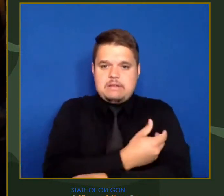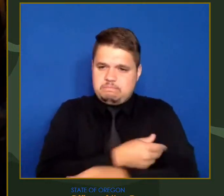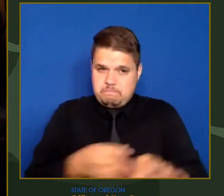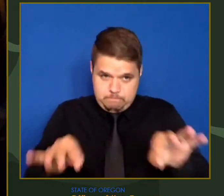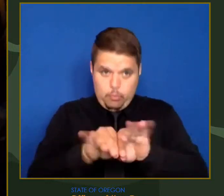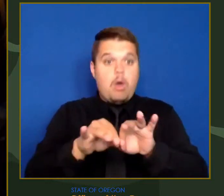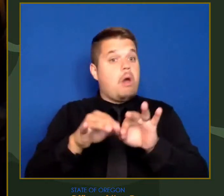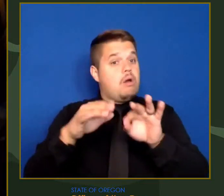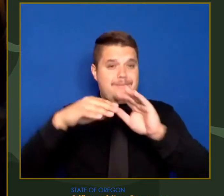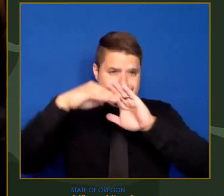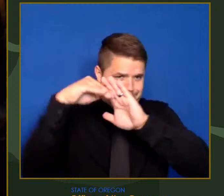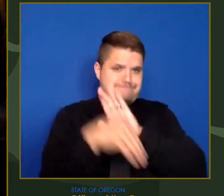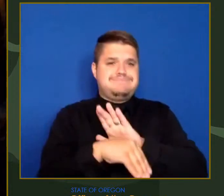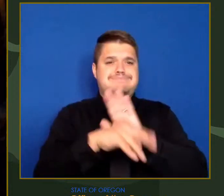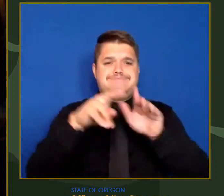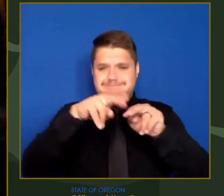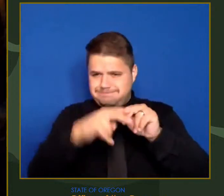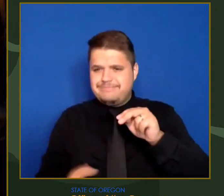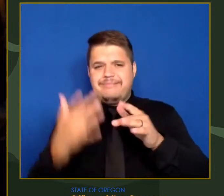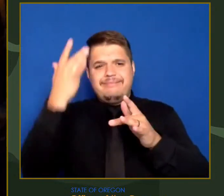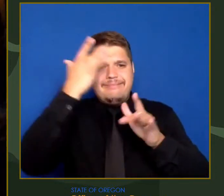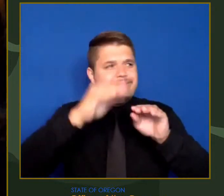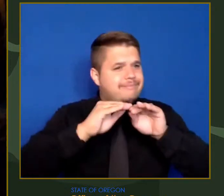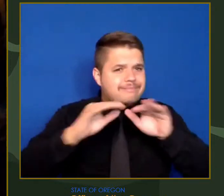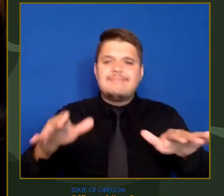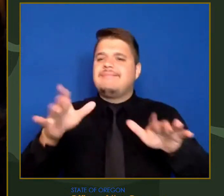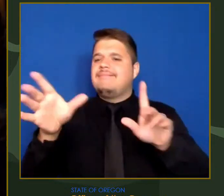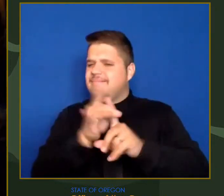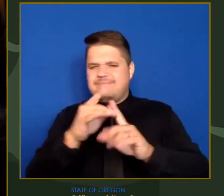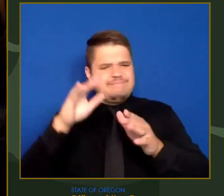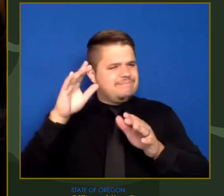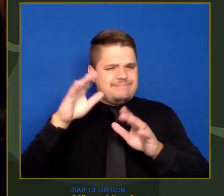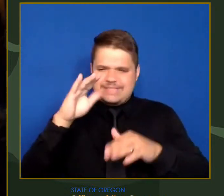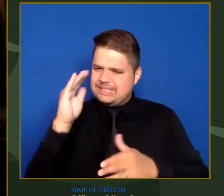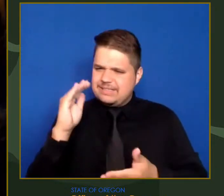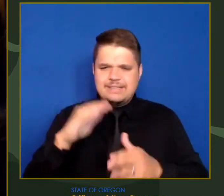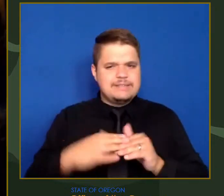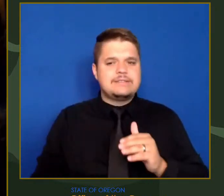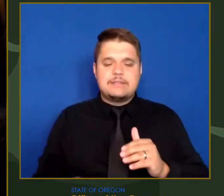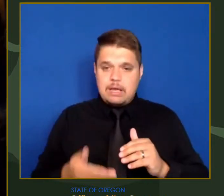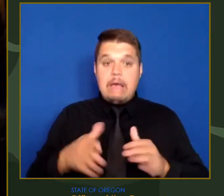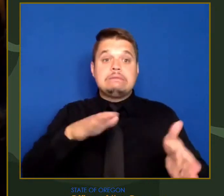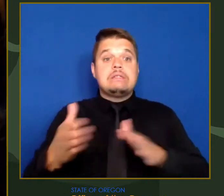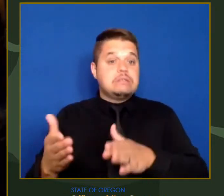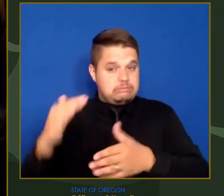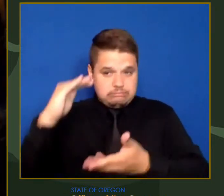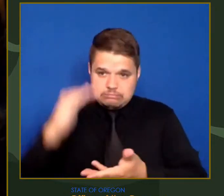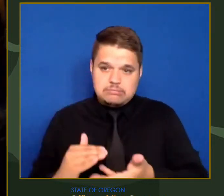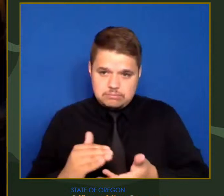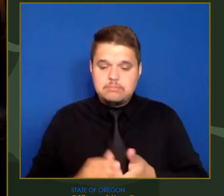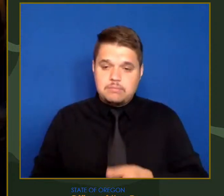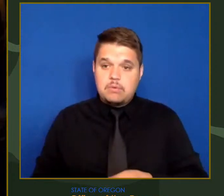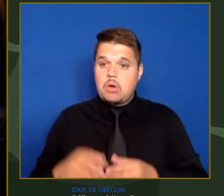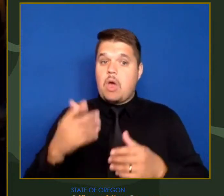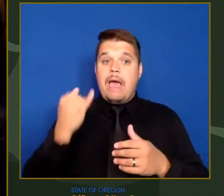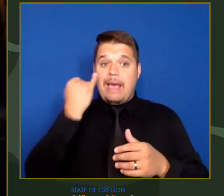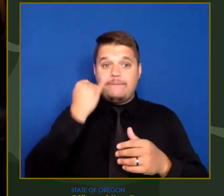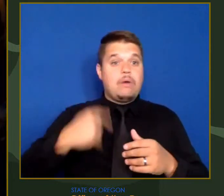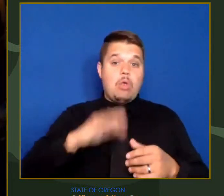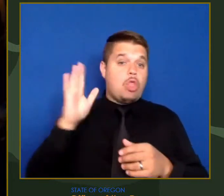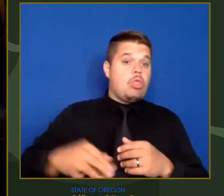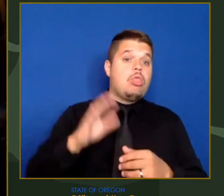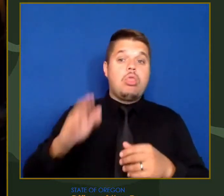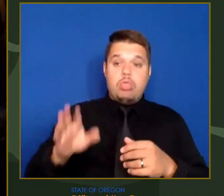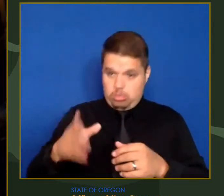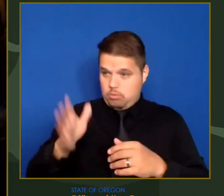pandemic profile, the one in which the shape-shifting virus now rages, resulting in comparable impacts to what was